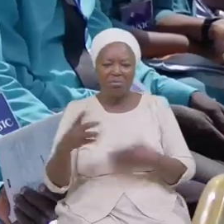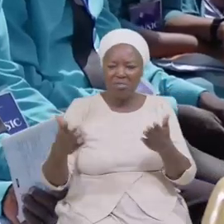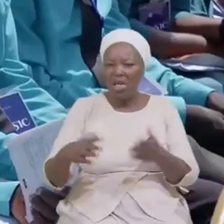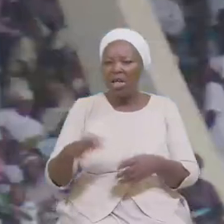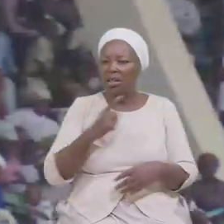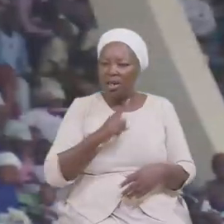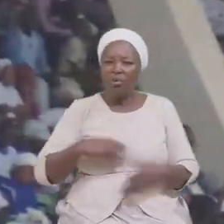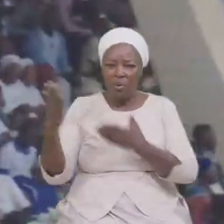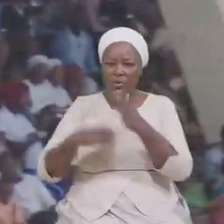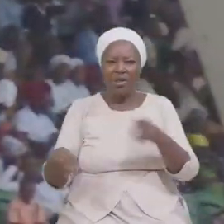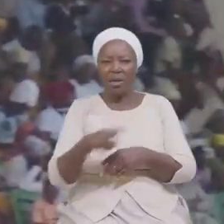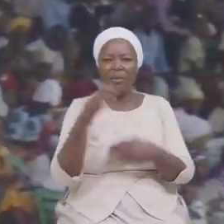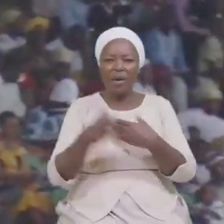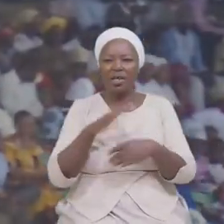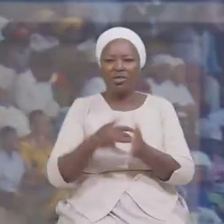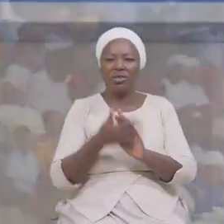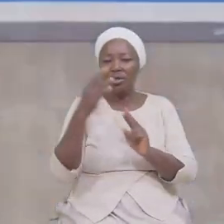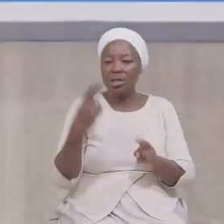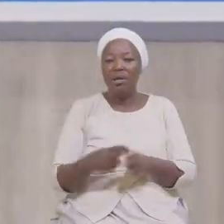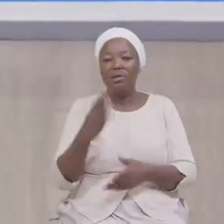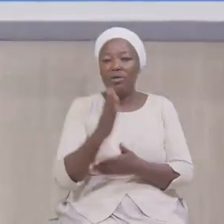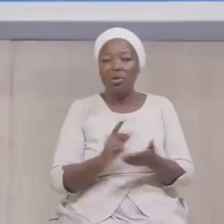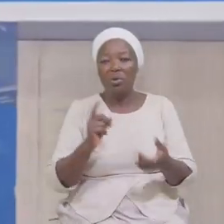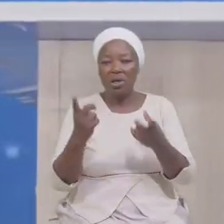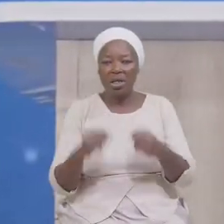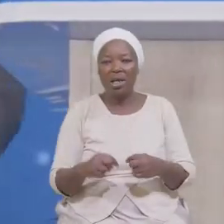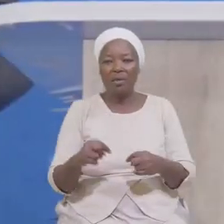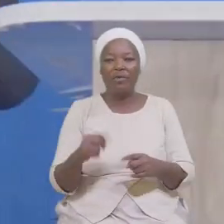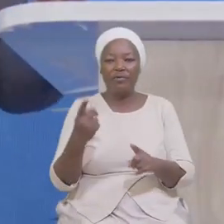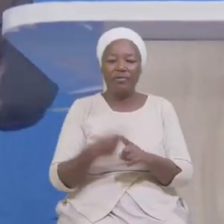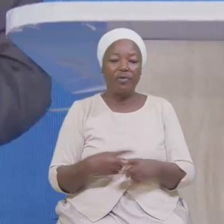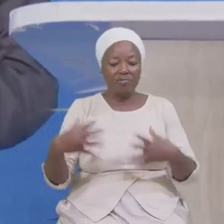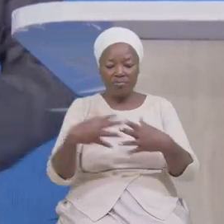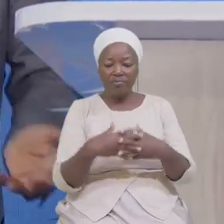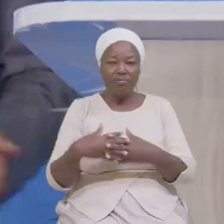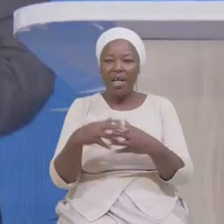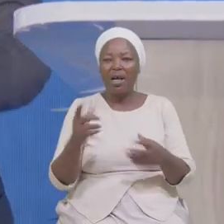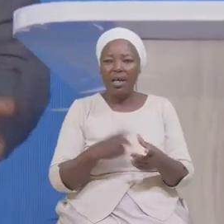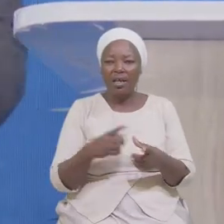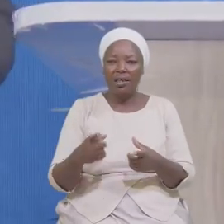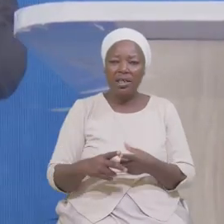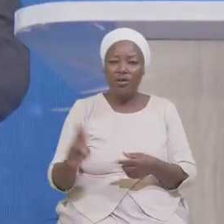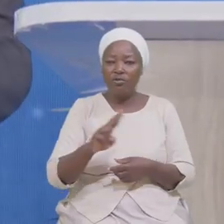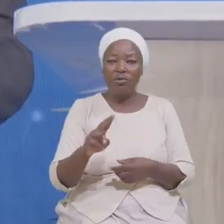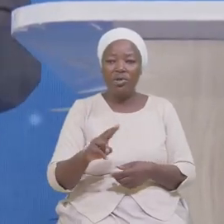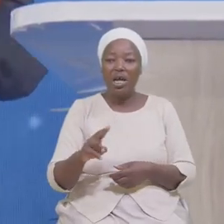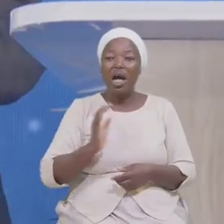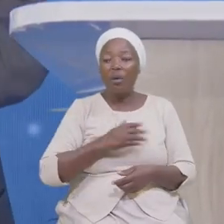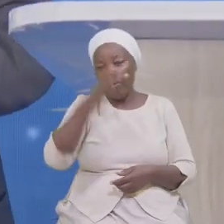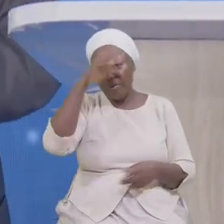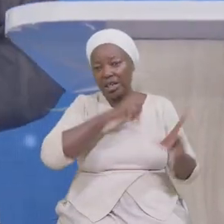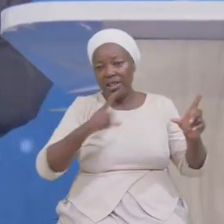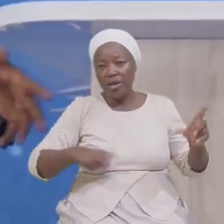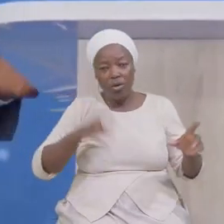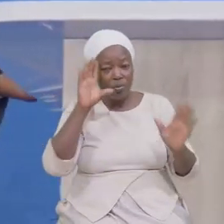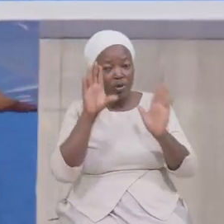back. You know, somebody came from England and used my picture to, you know, bring the